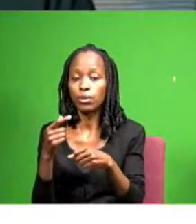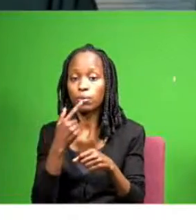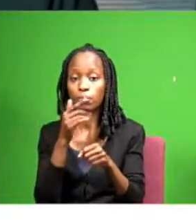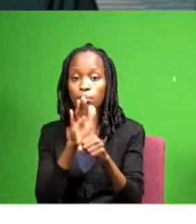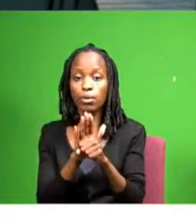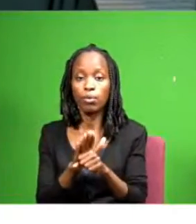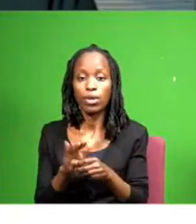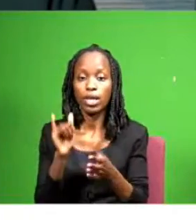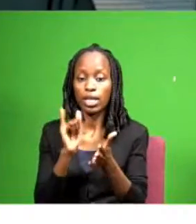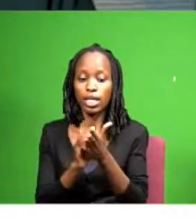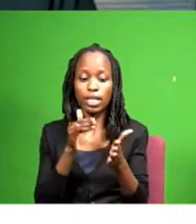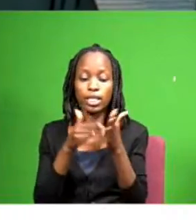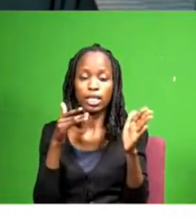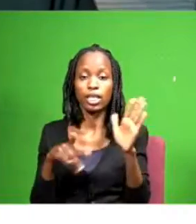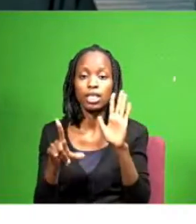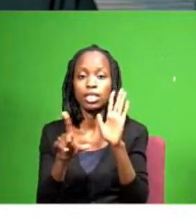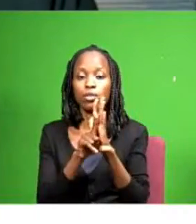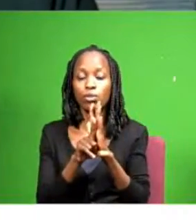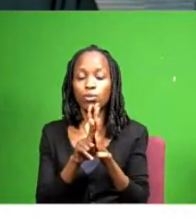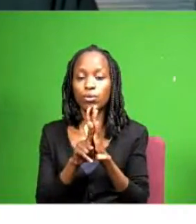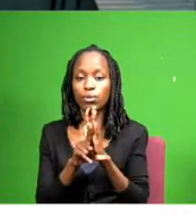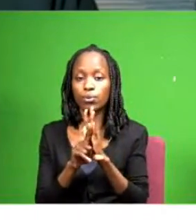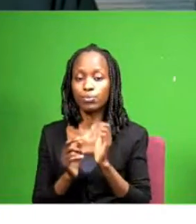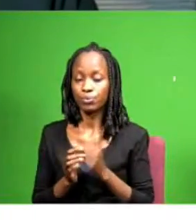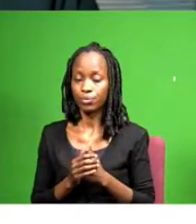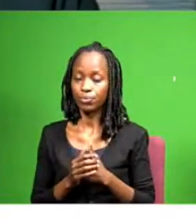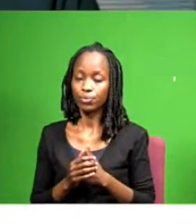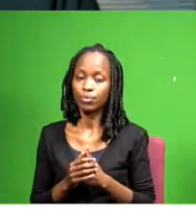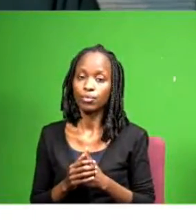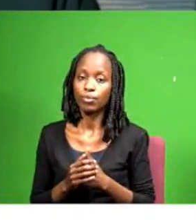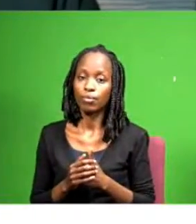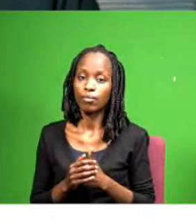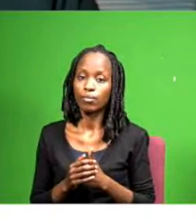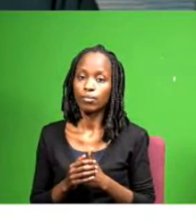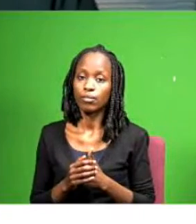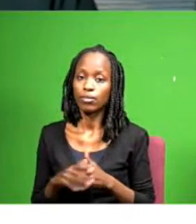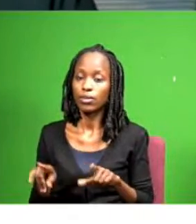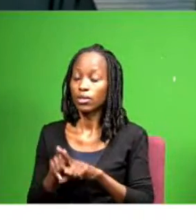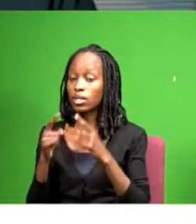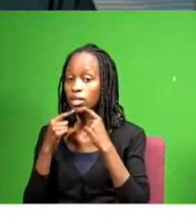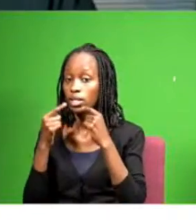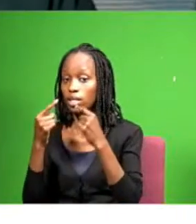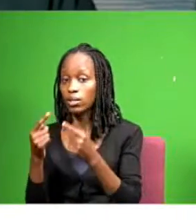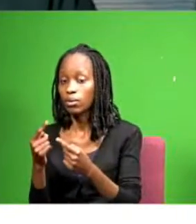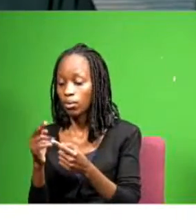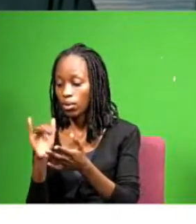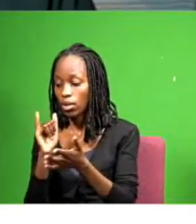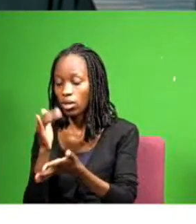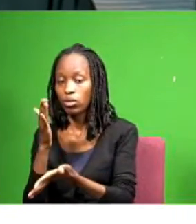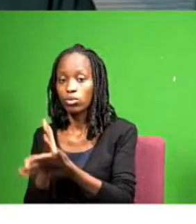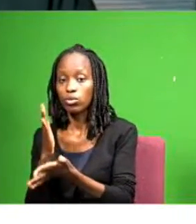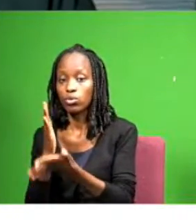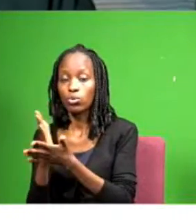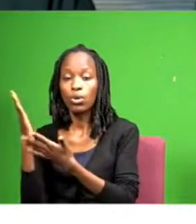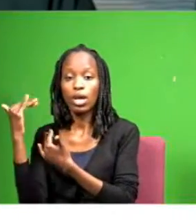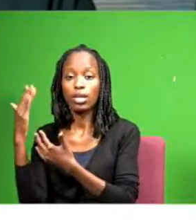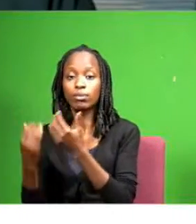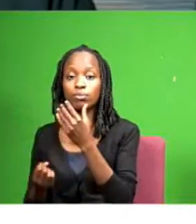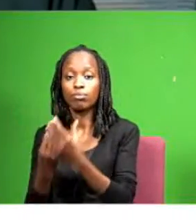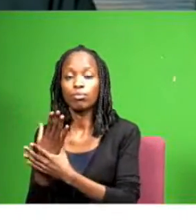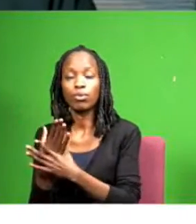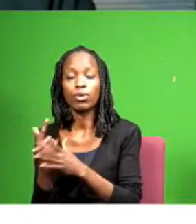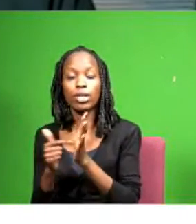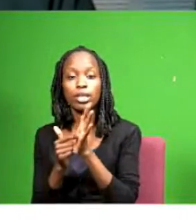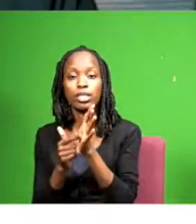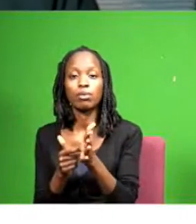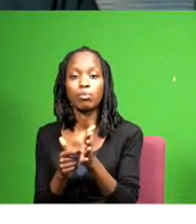which goes against the express letter of the law. Stated simply, legitimate expectation arises, for